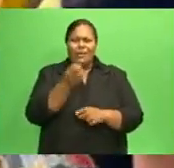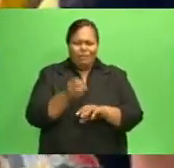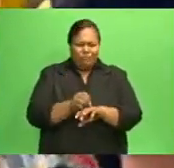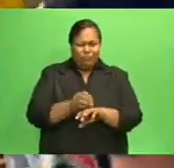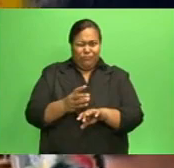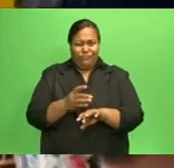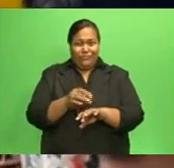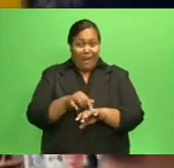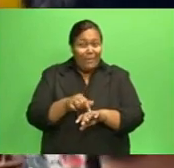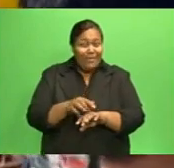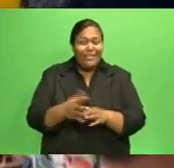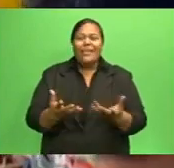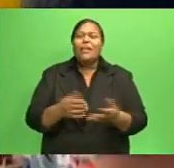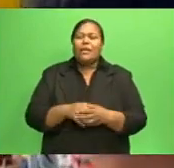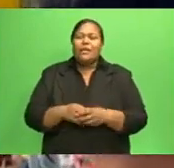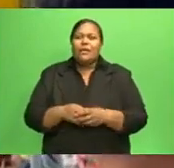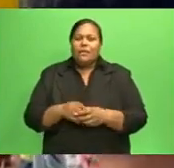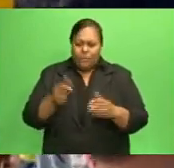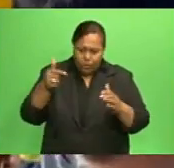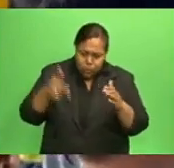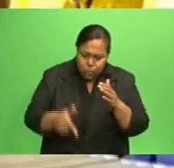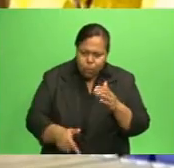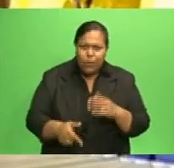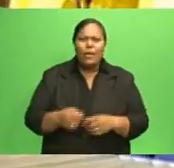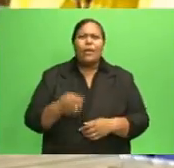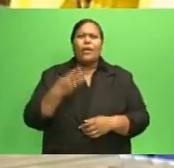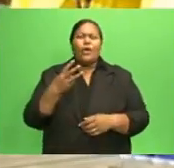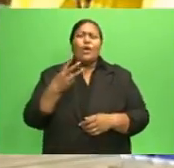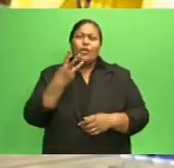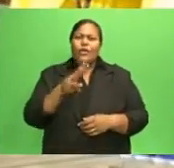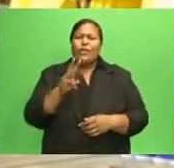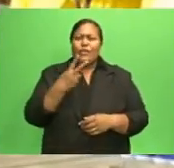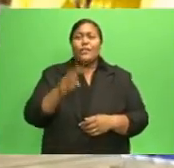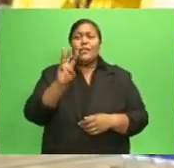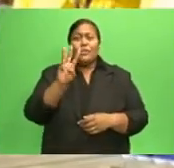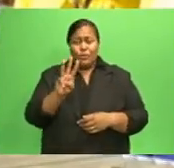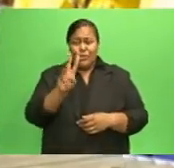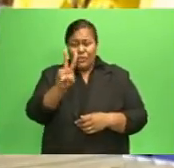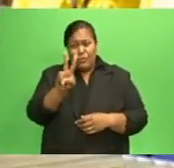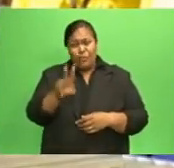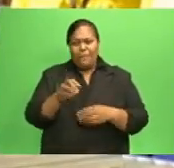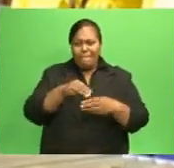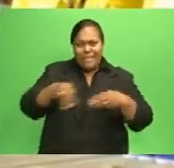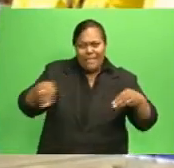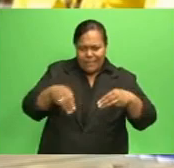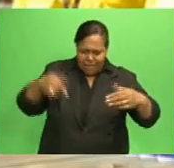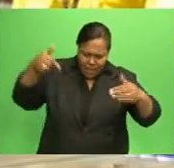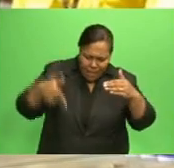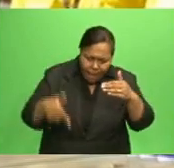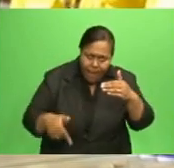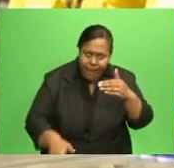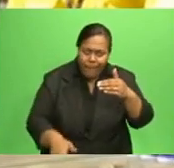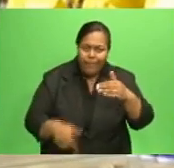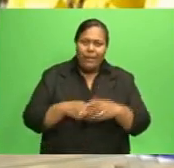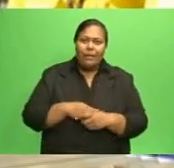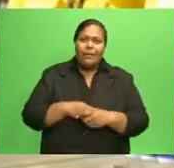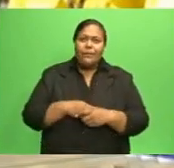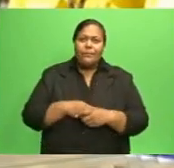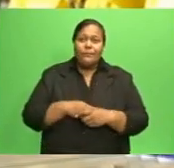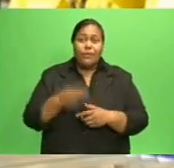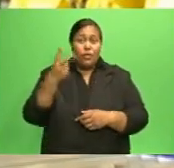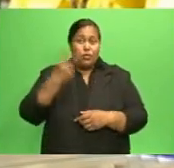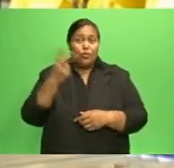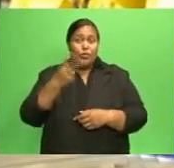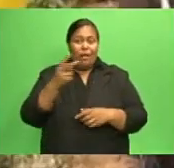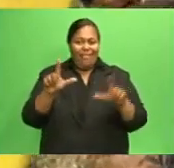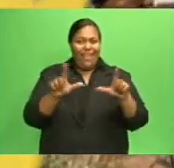totaling 4,600 meters sampled and mapped over 145 trenches. Of the 12 exploration licenses